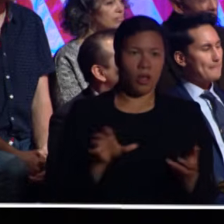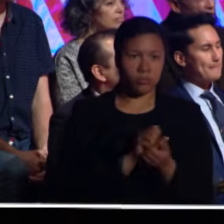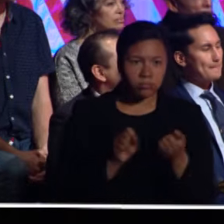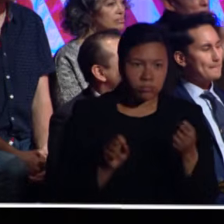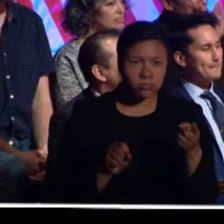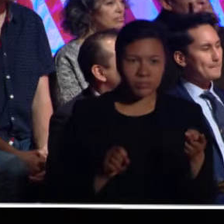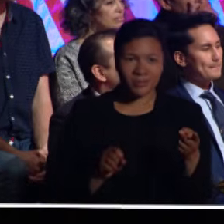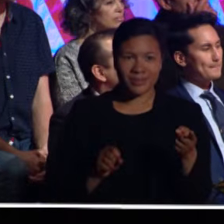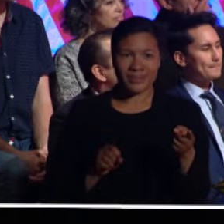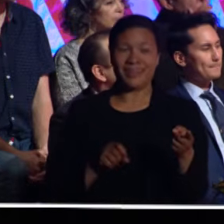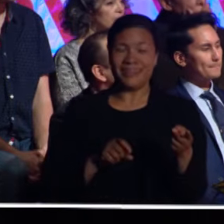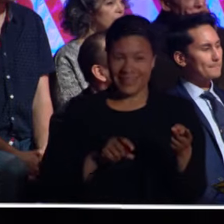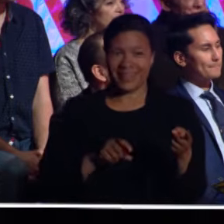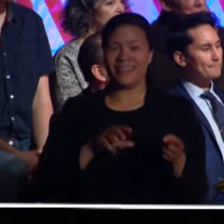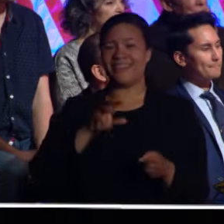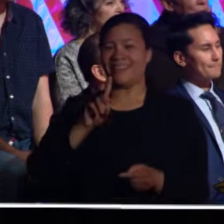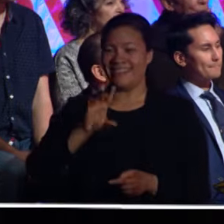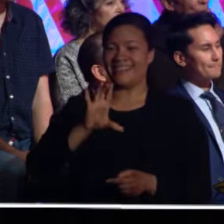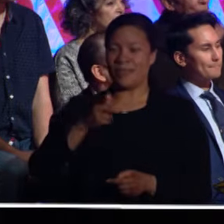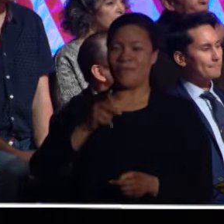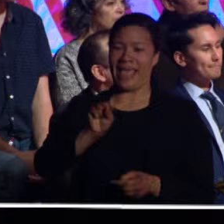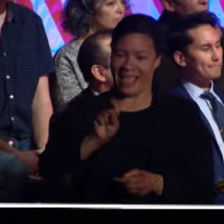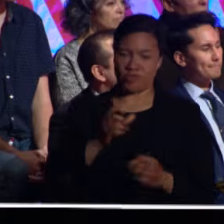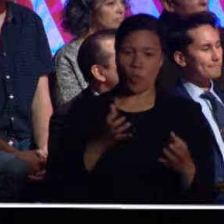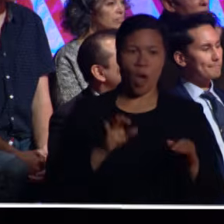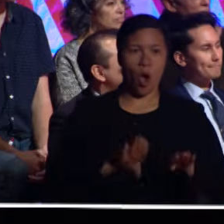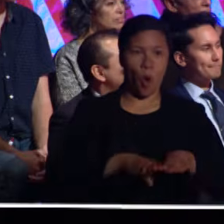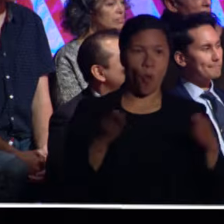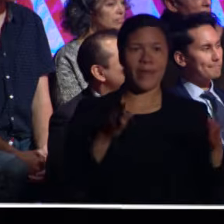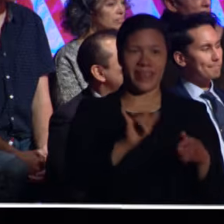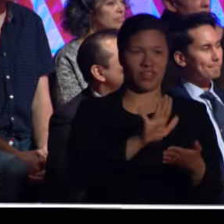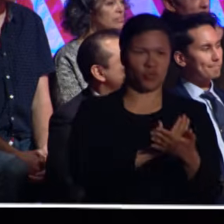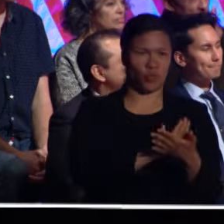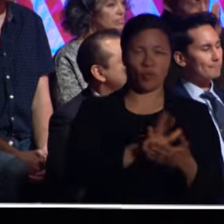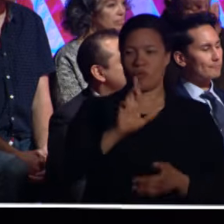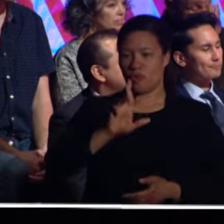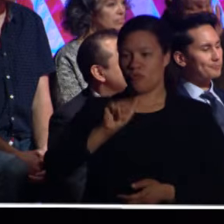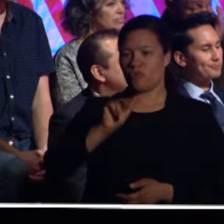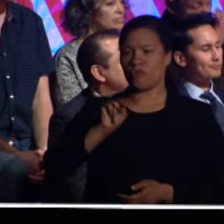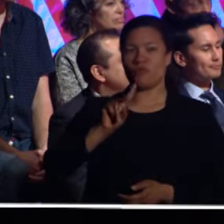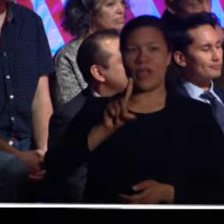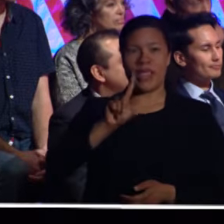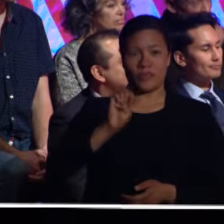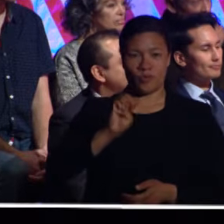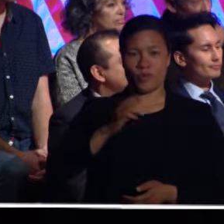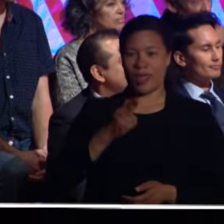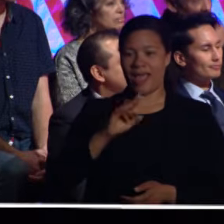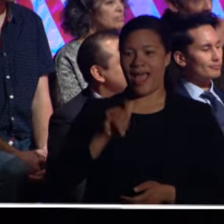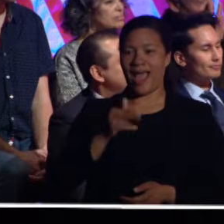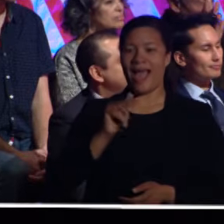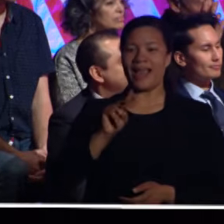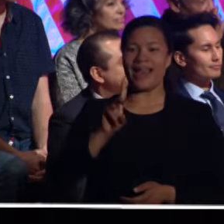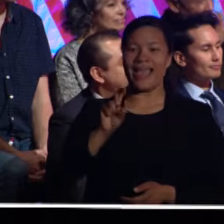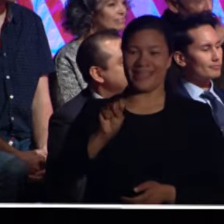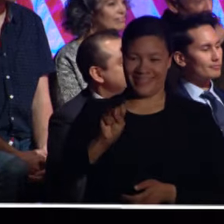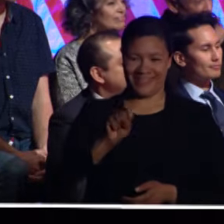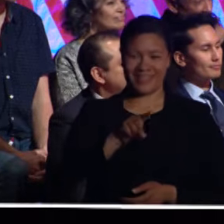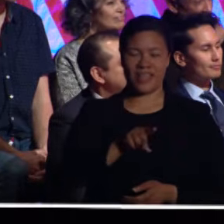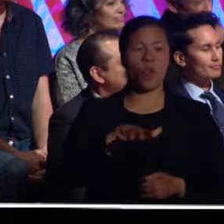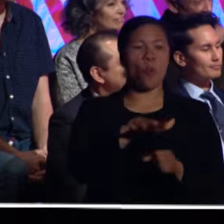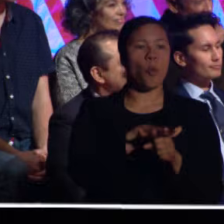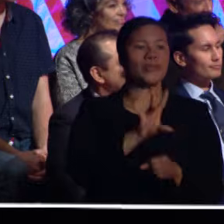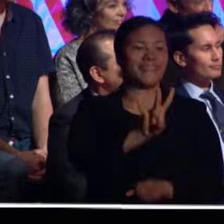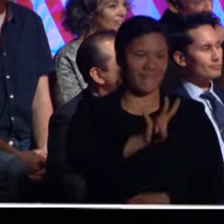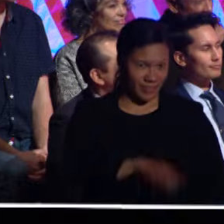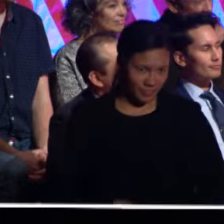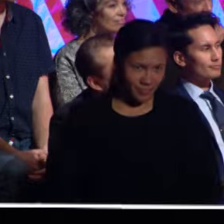DCPS at the time to reopen Randall Highlands, the old Randall Highlands in Ward 7. That year,